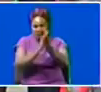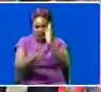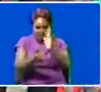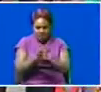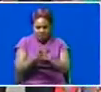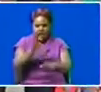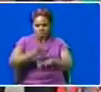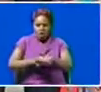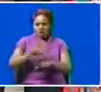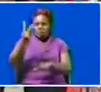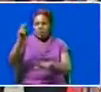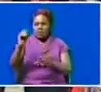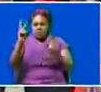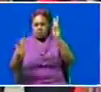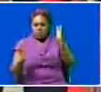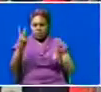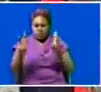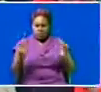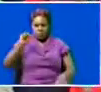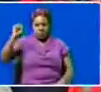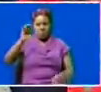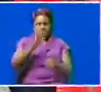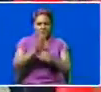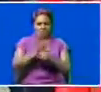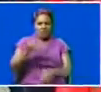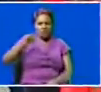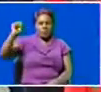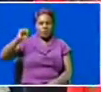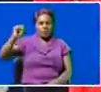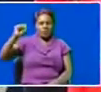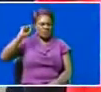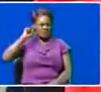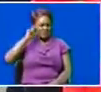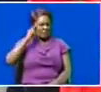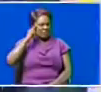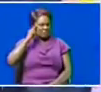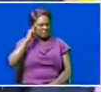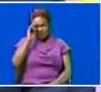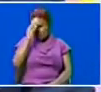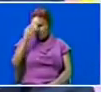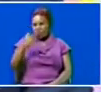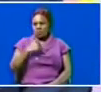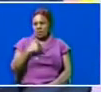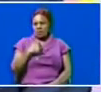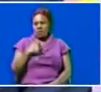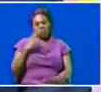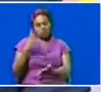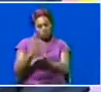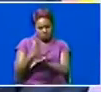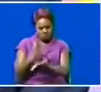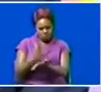with 2022 politics, a number of political commentators remain skeptical. Whereas